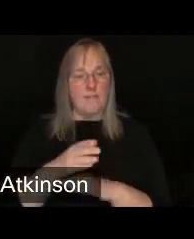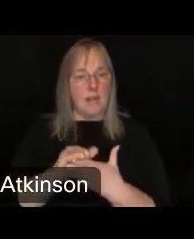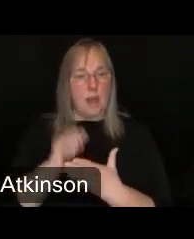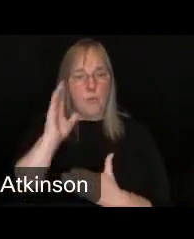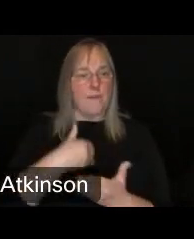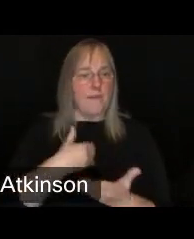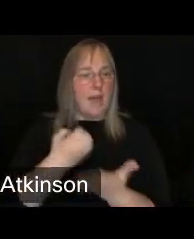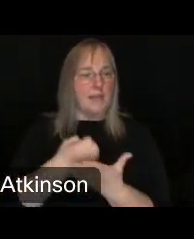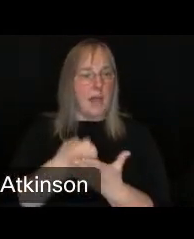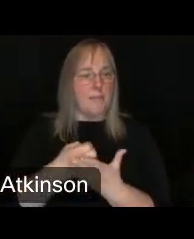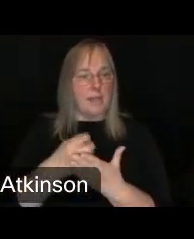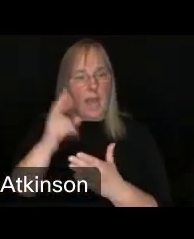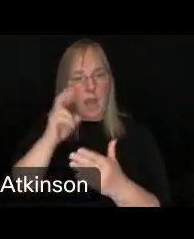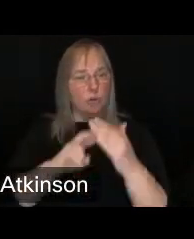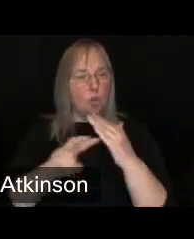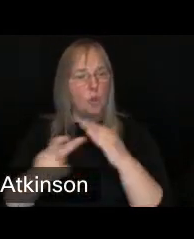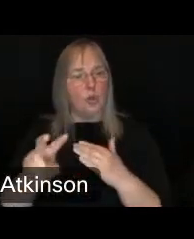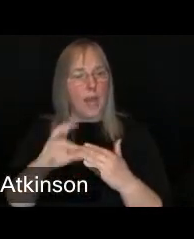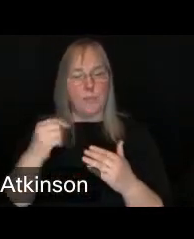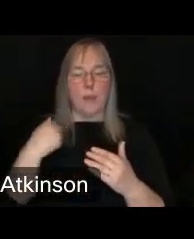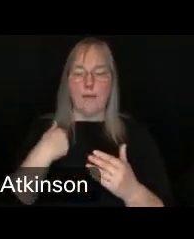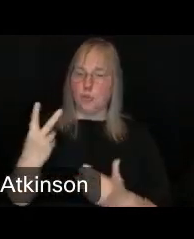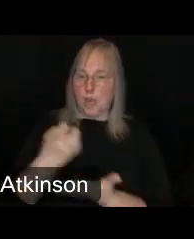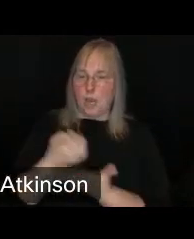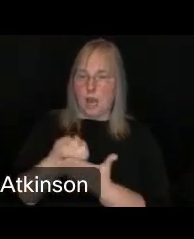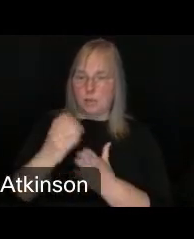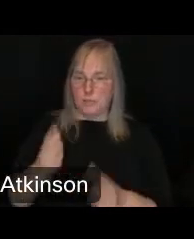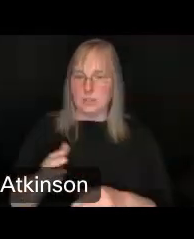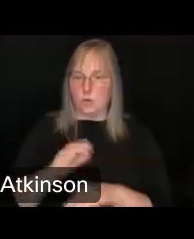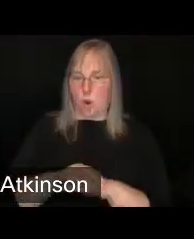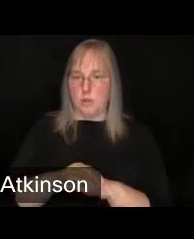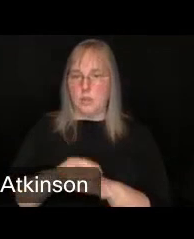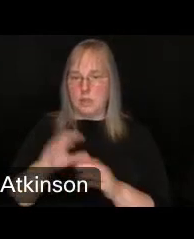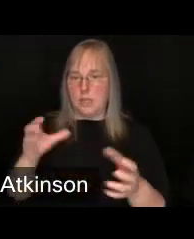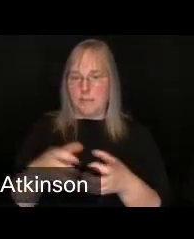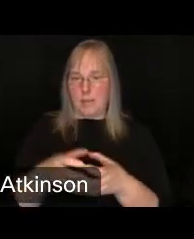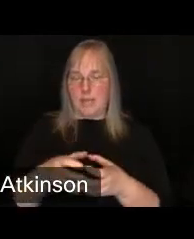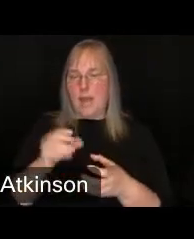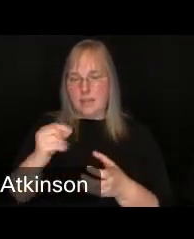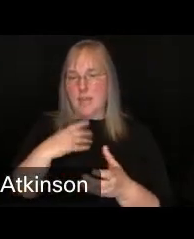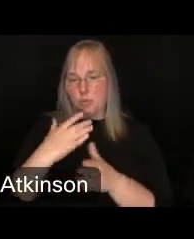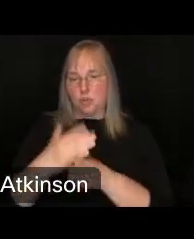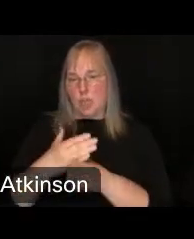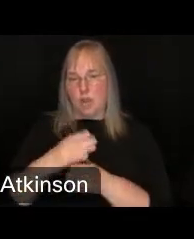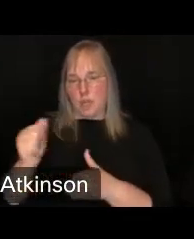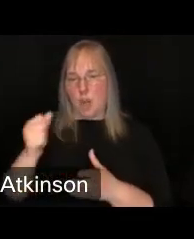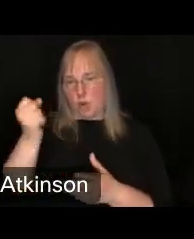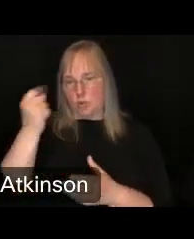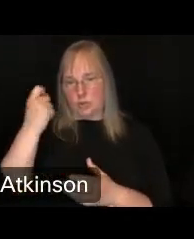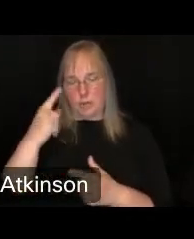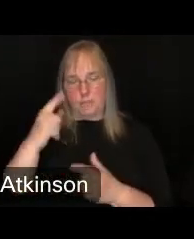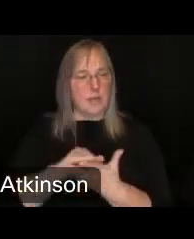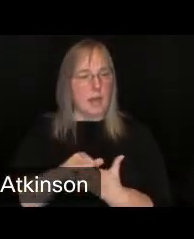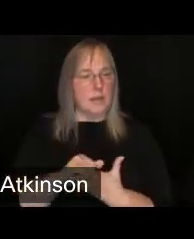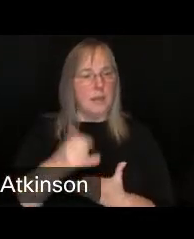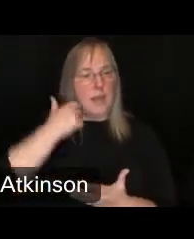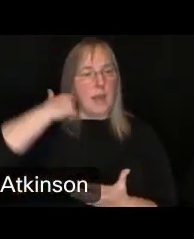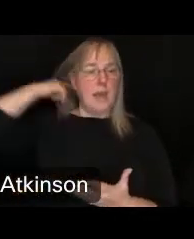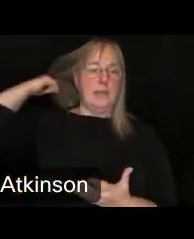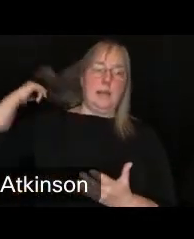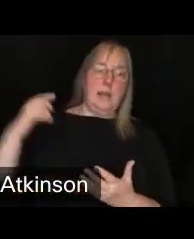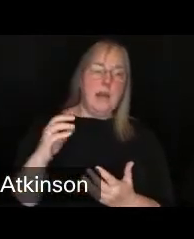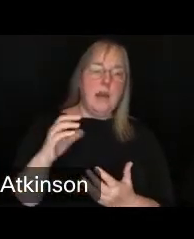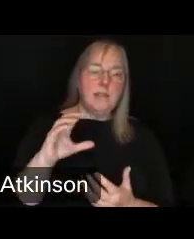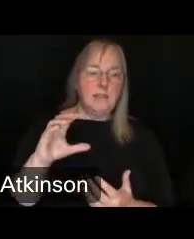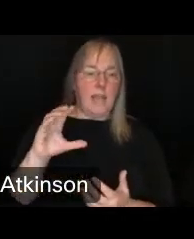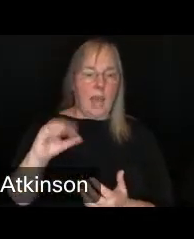economists in the committee, and they'll share their insight on that. And the county is in the process doing fee studies. So if we have certain information